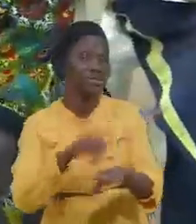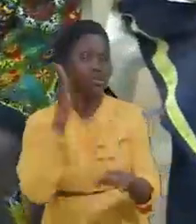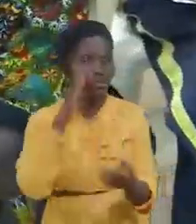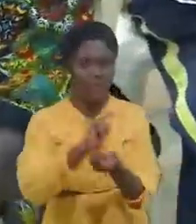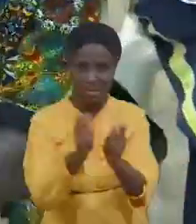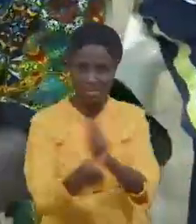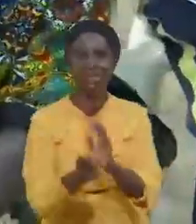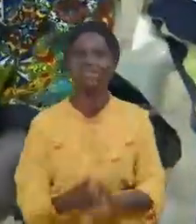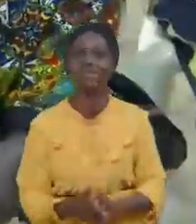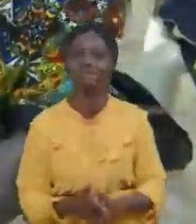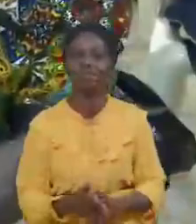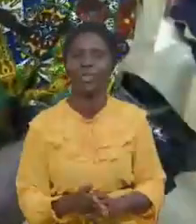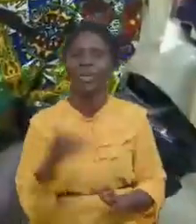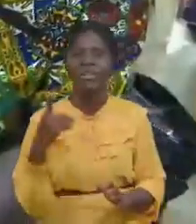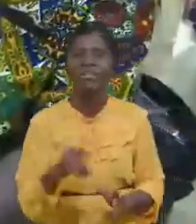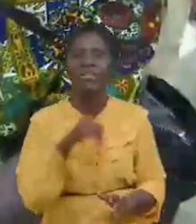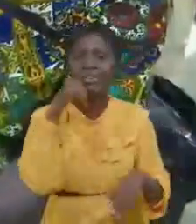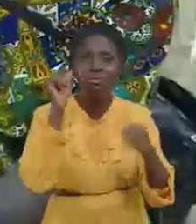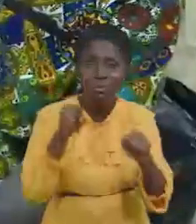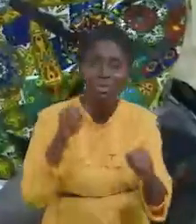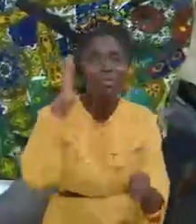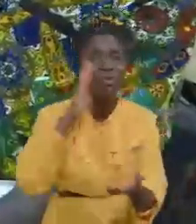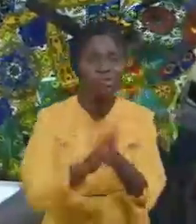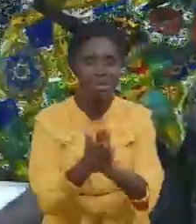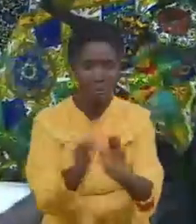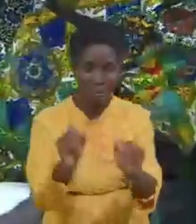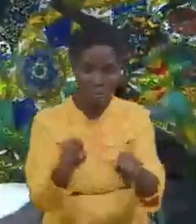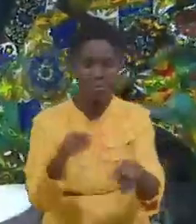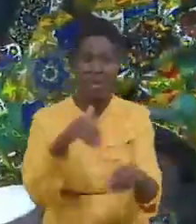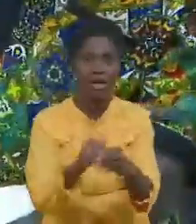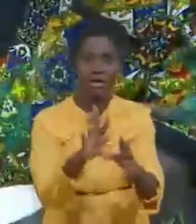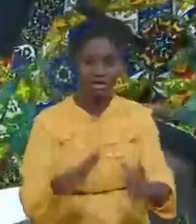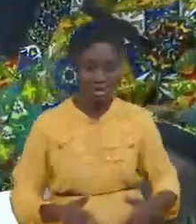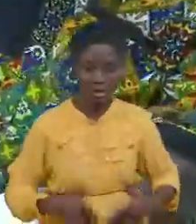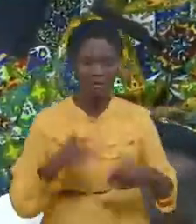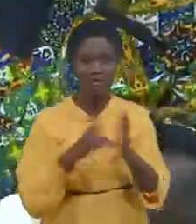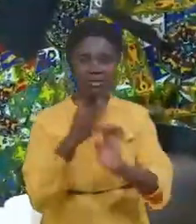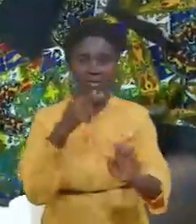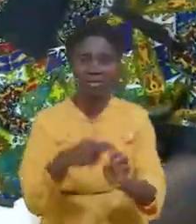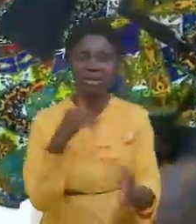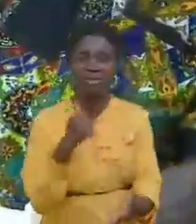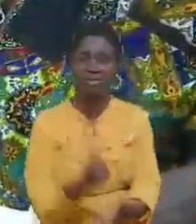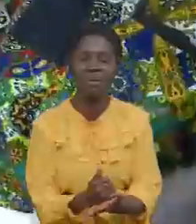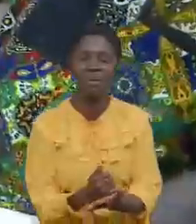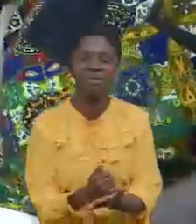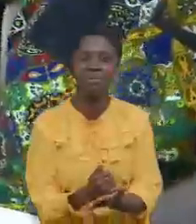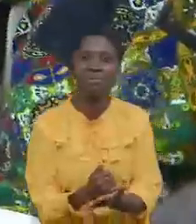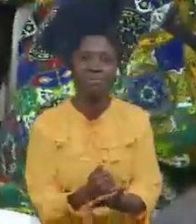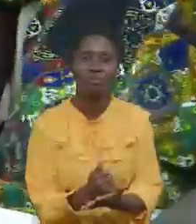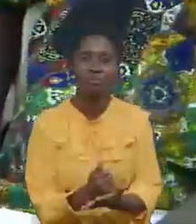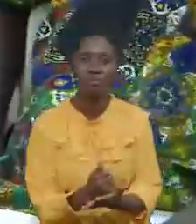change. Impossibilities will become possible in your life in Jesus' name. Look